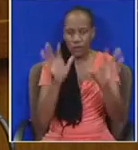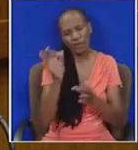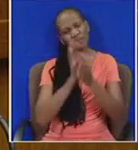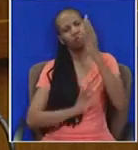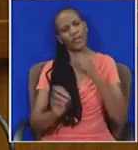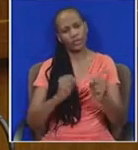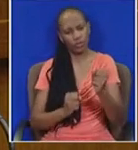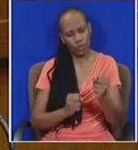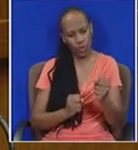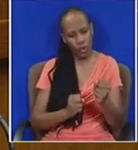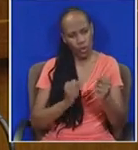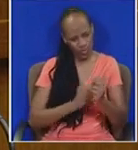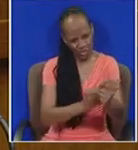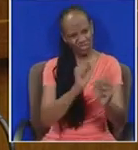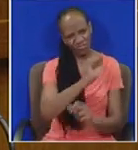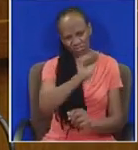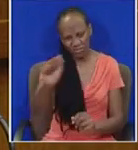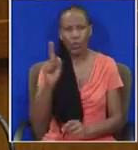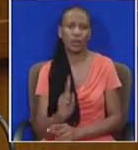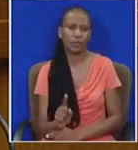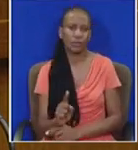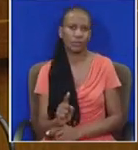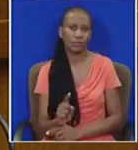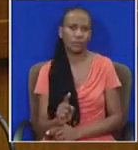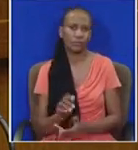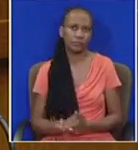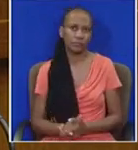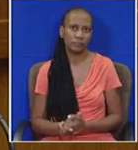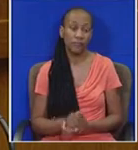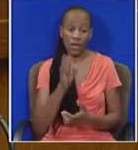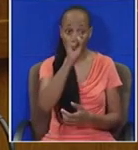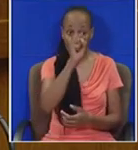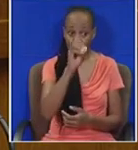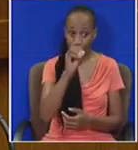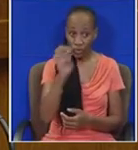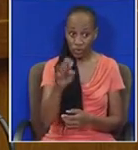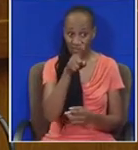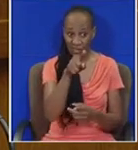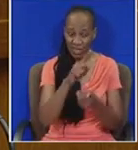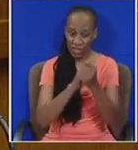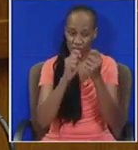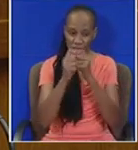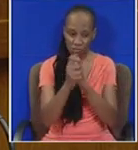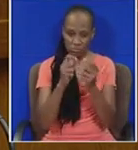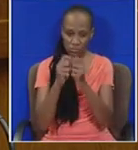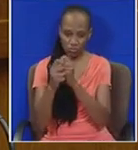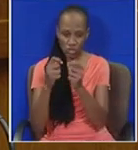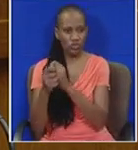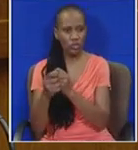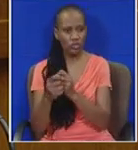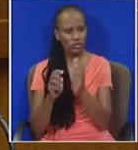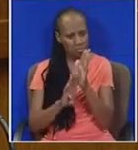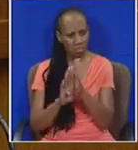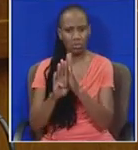objectives. Because conventionally, they have survived the liberalization in the globe because of